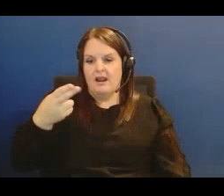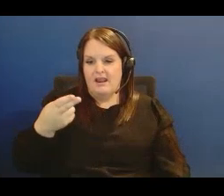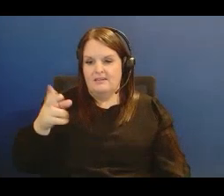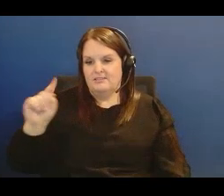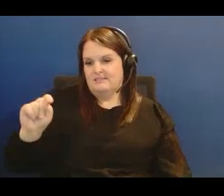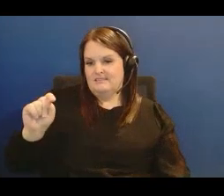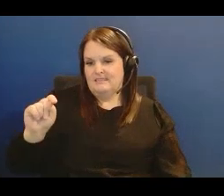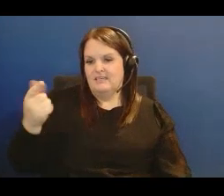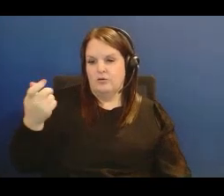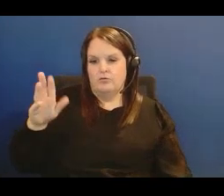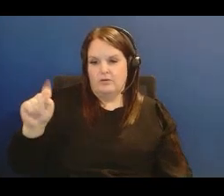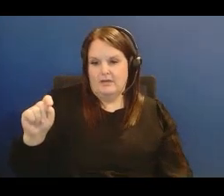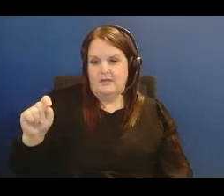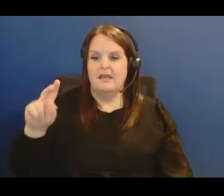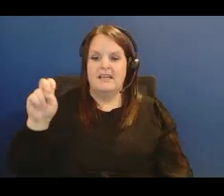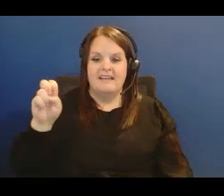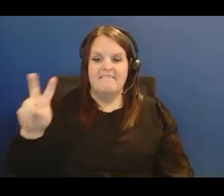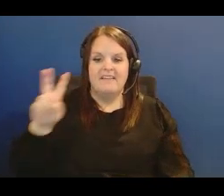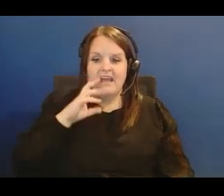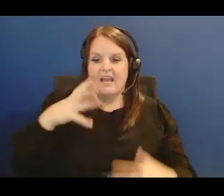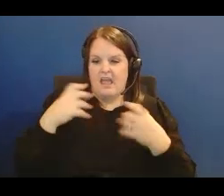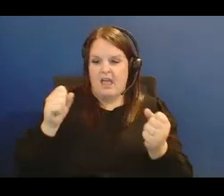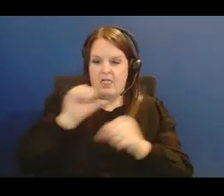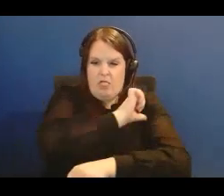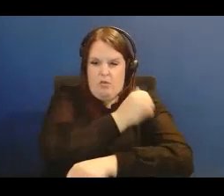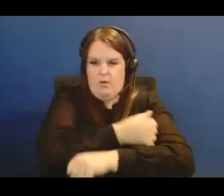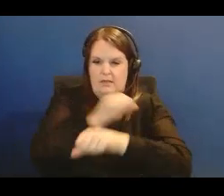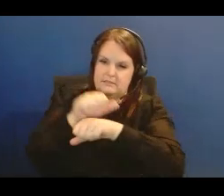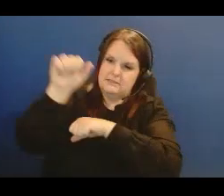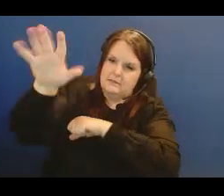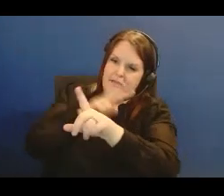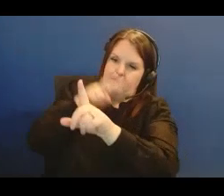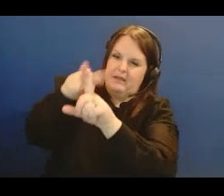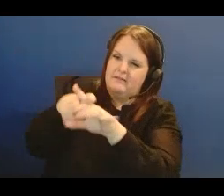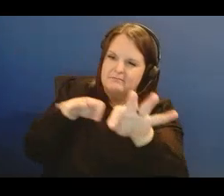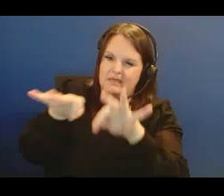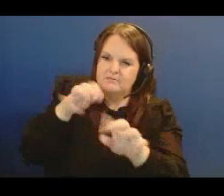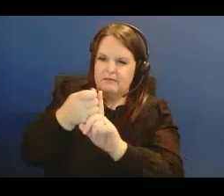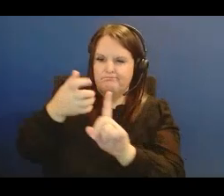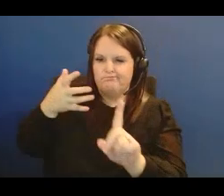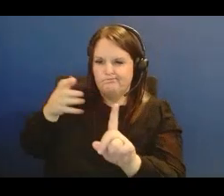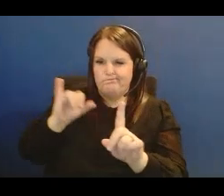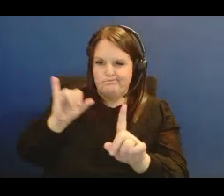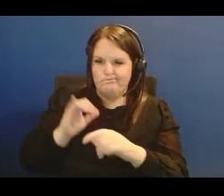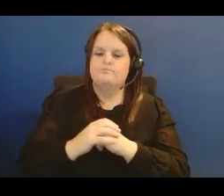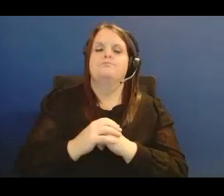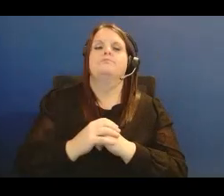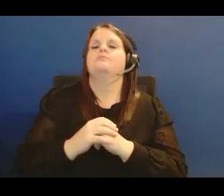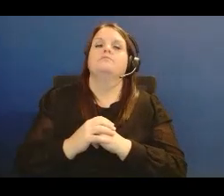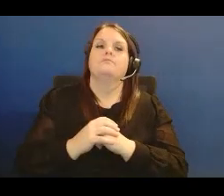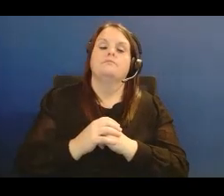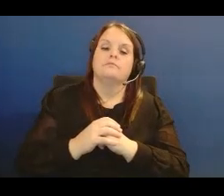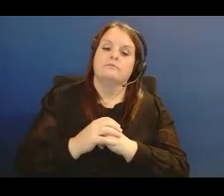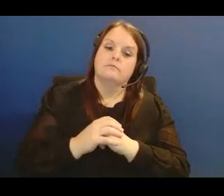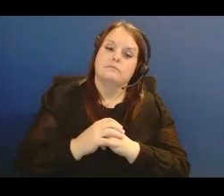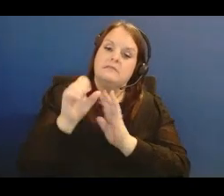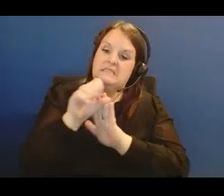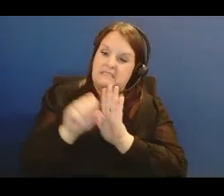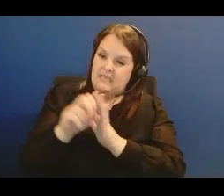So the Nevada Health Authority has also submitted an application and wanted to talk about this a little bit as well. So the Nevada's